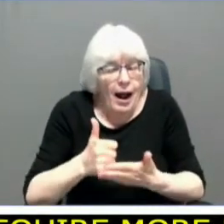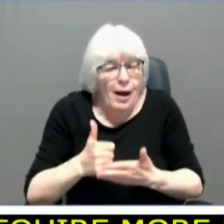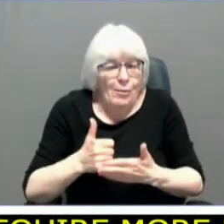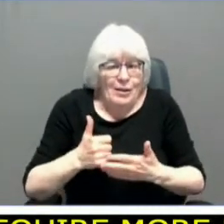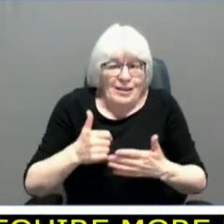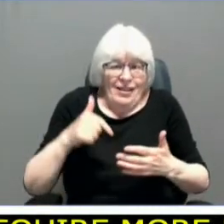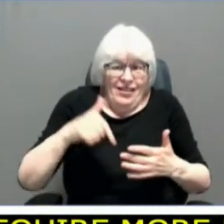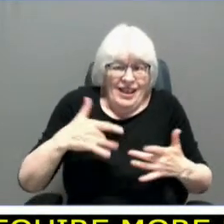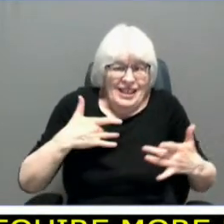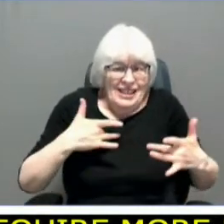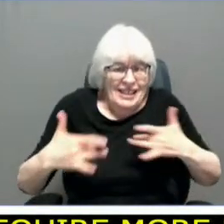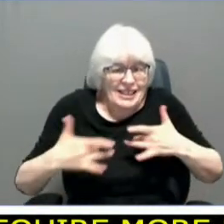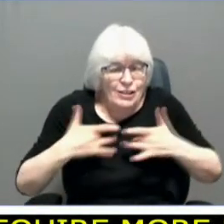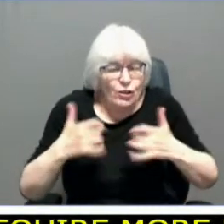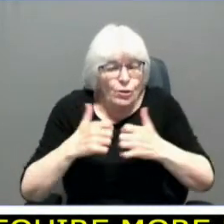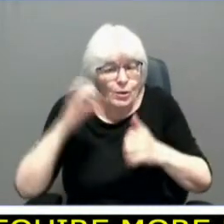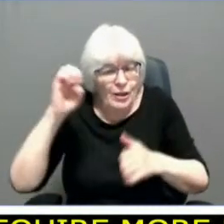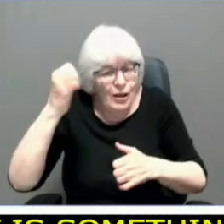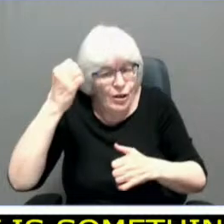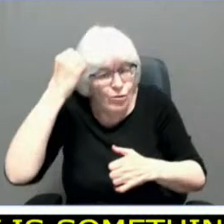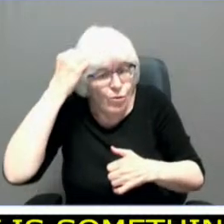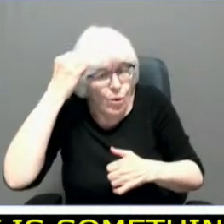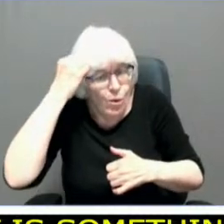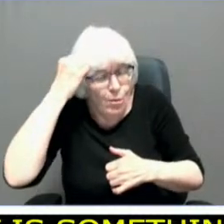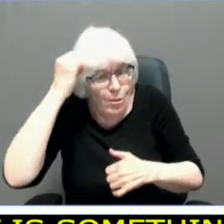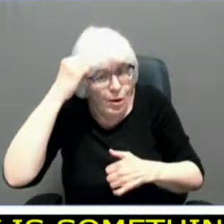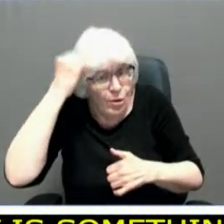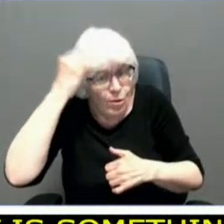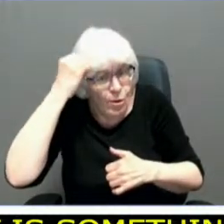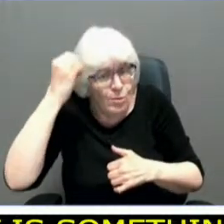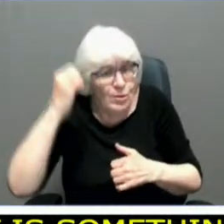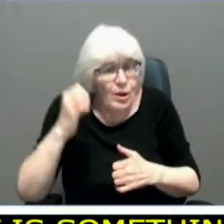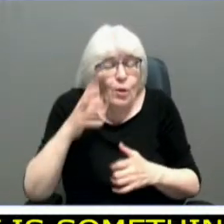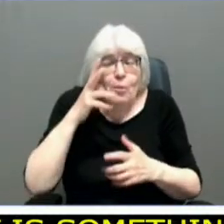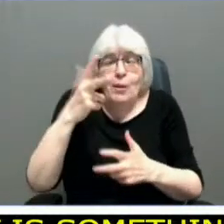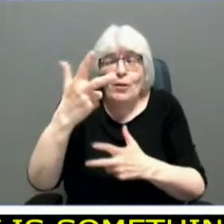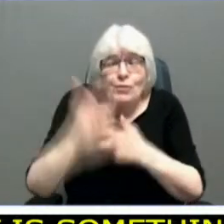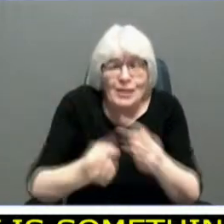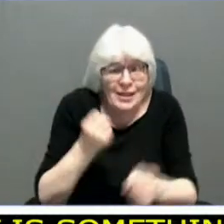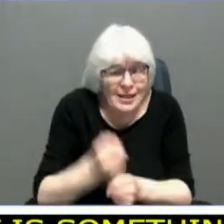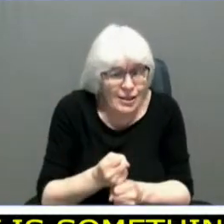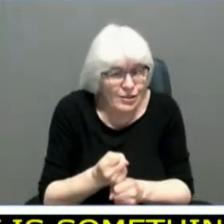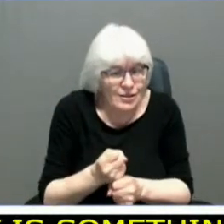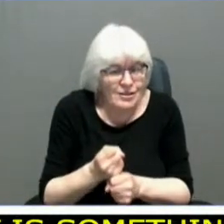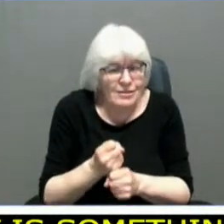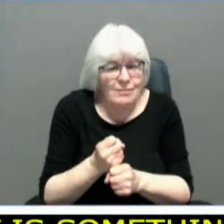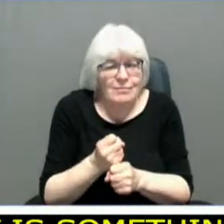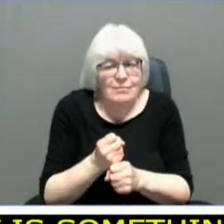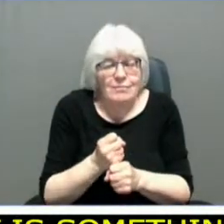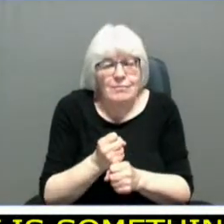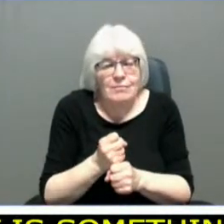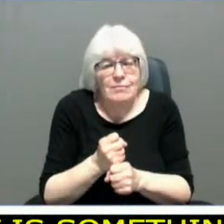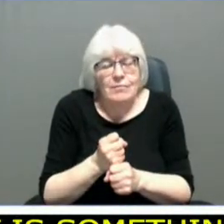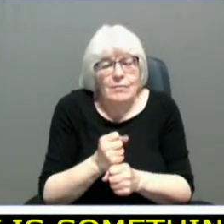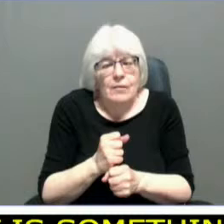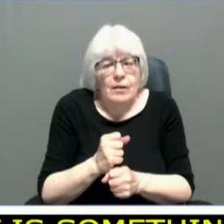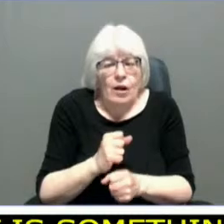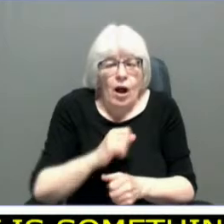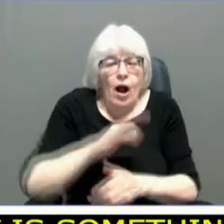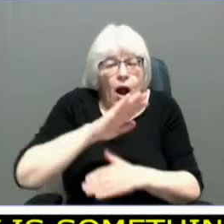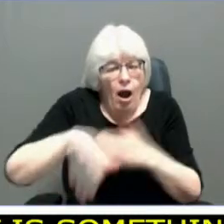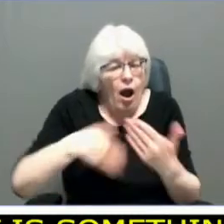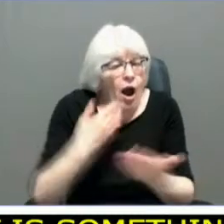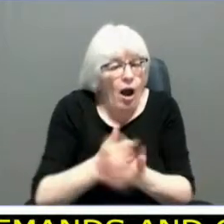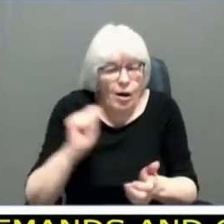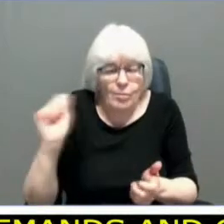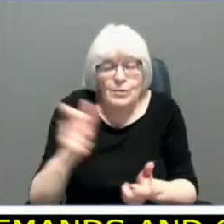maybe in the order of 3 years or so. But the idea is that we need all hands on deck to make it happen. And obviously that includes First